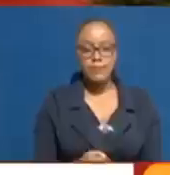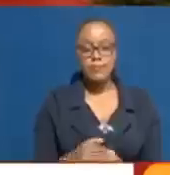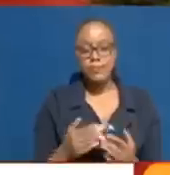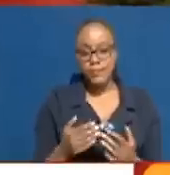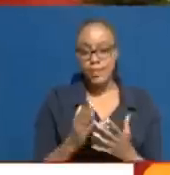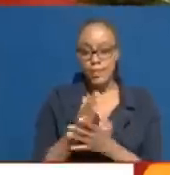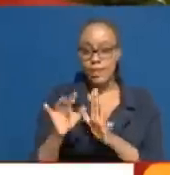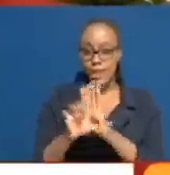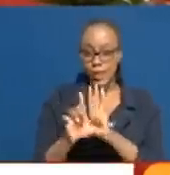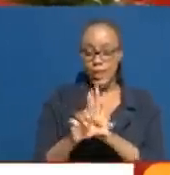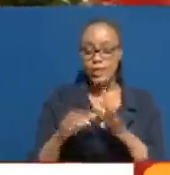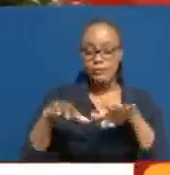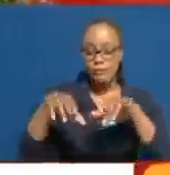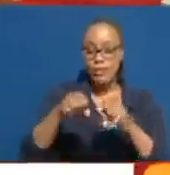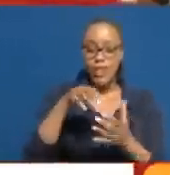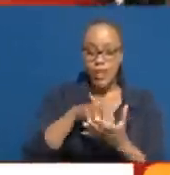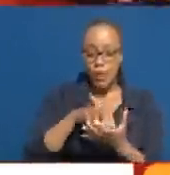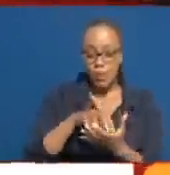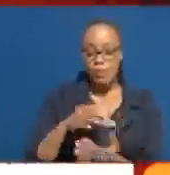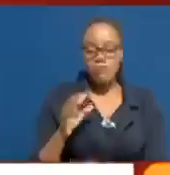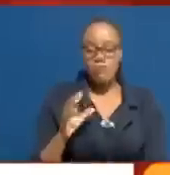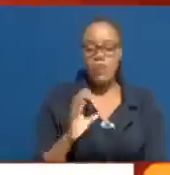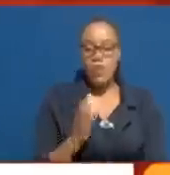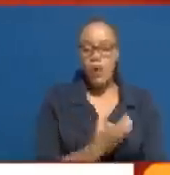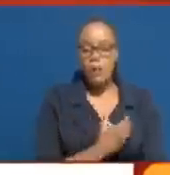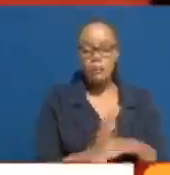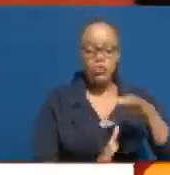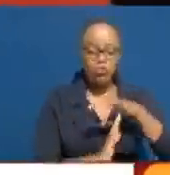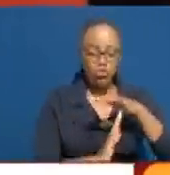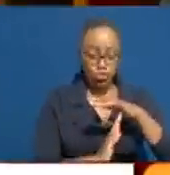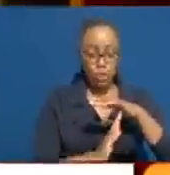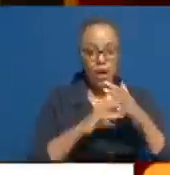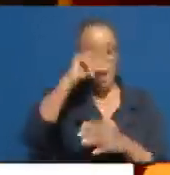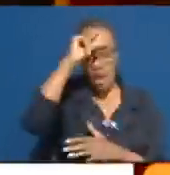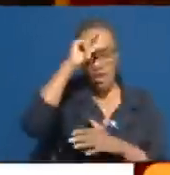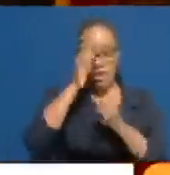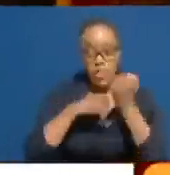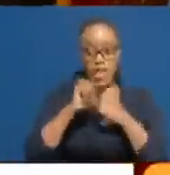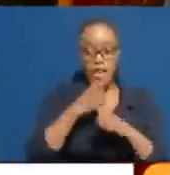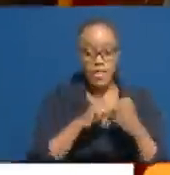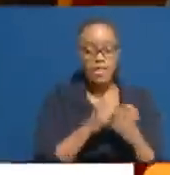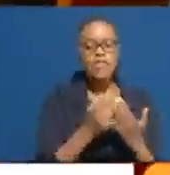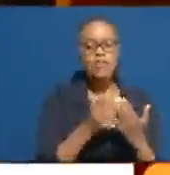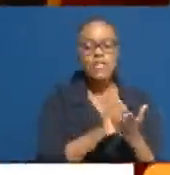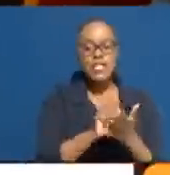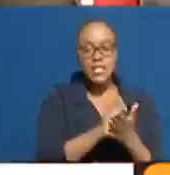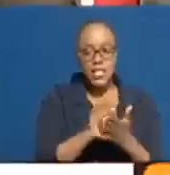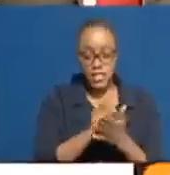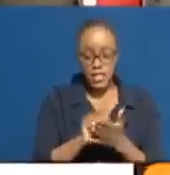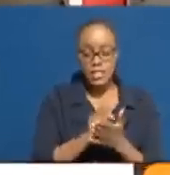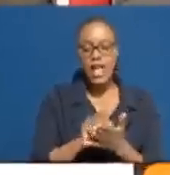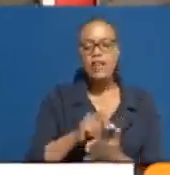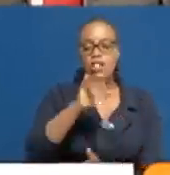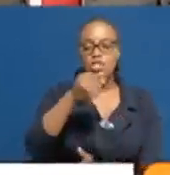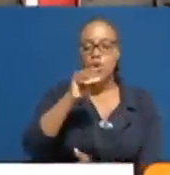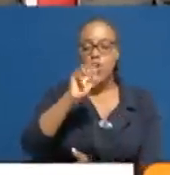By law, the Assumption of Office Committee that comprises top government bureaucrats led by Acting Secretary to the Cabinet Joseph Kinyua ought